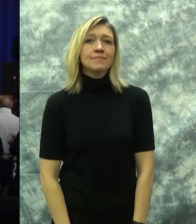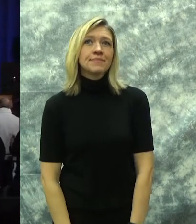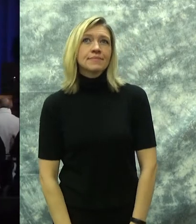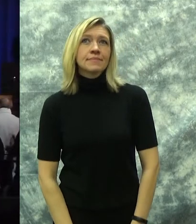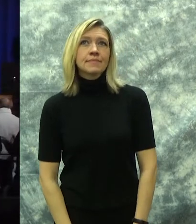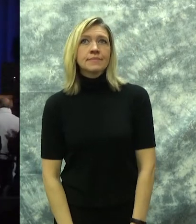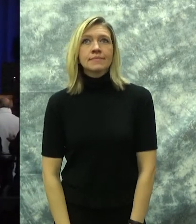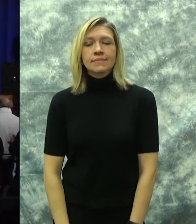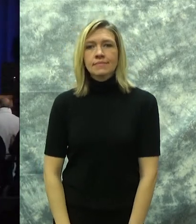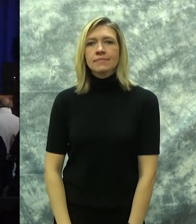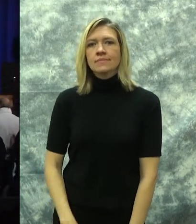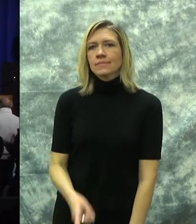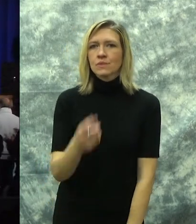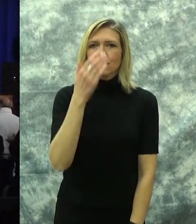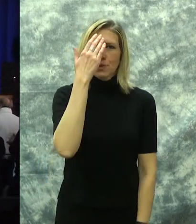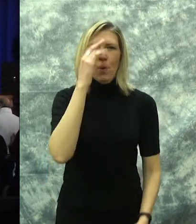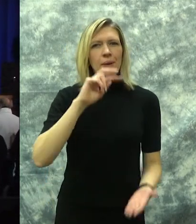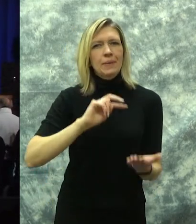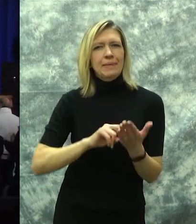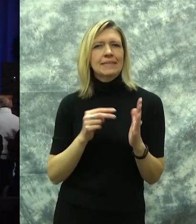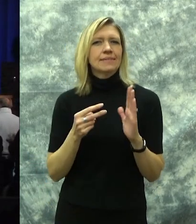what I mean, yeah.